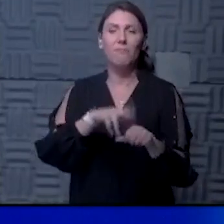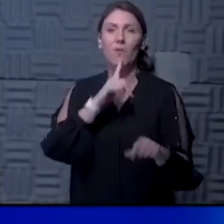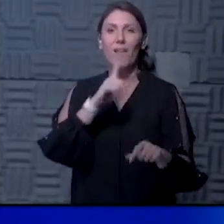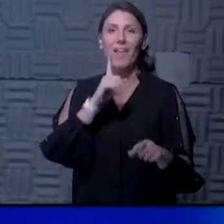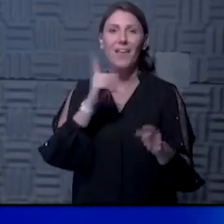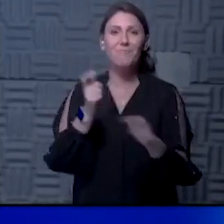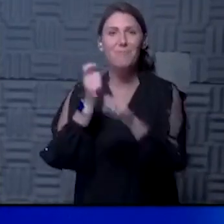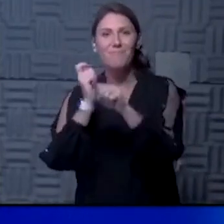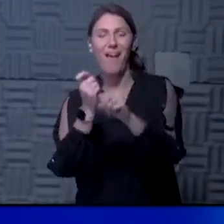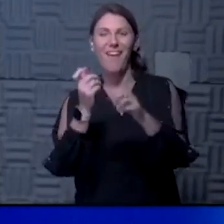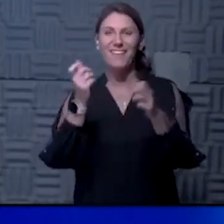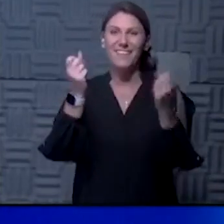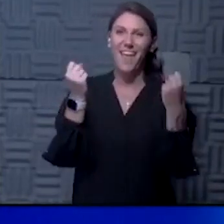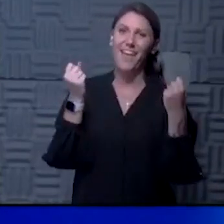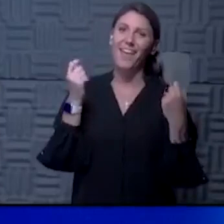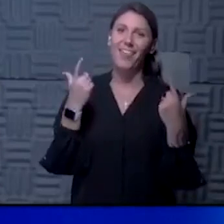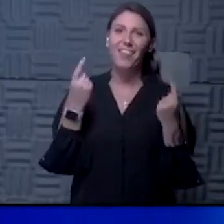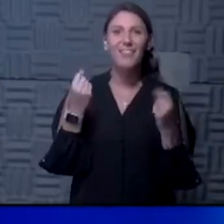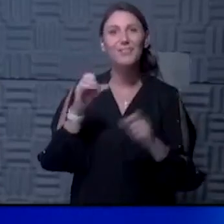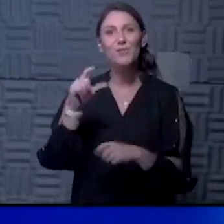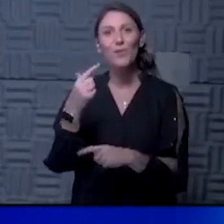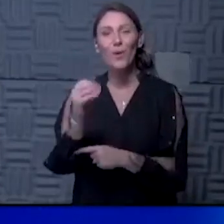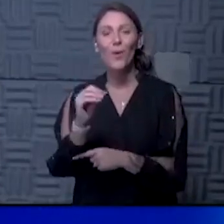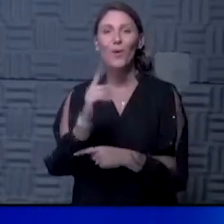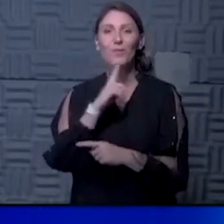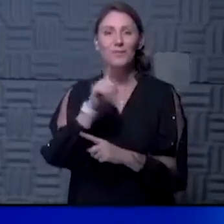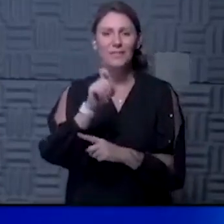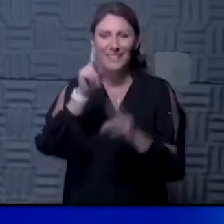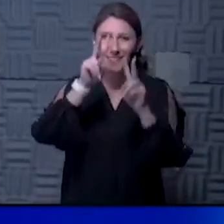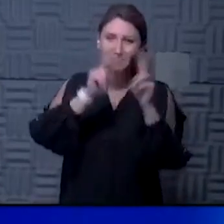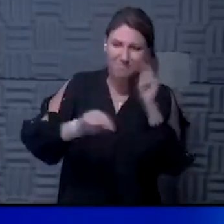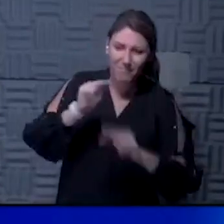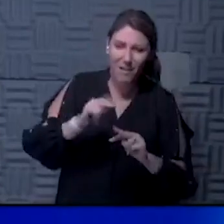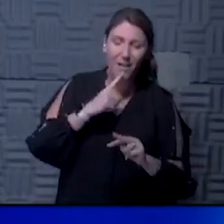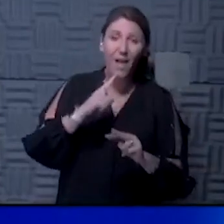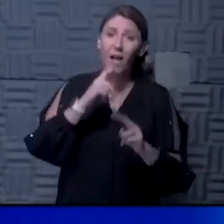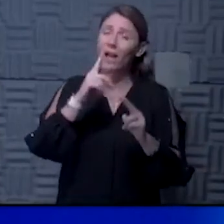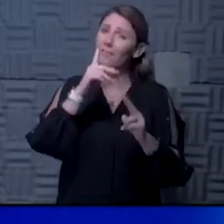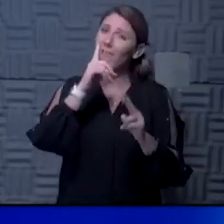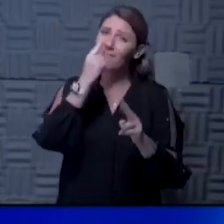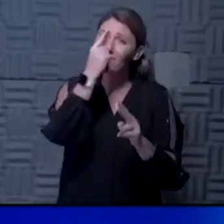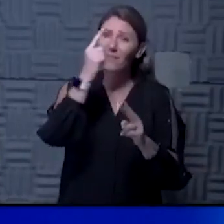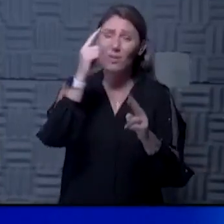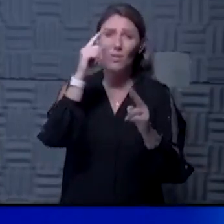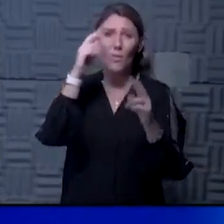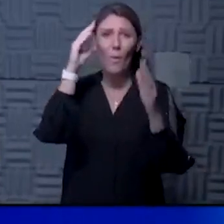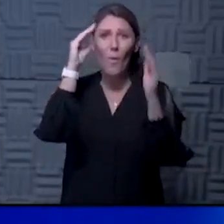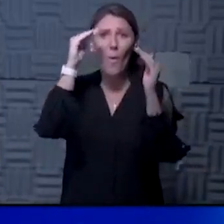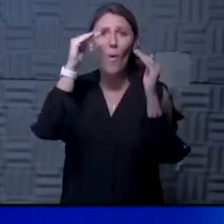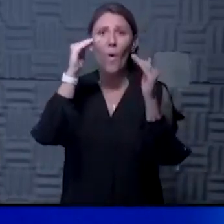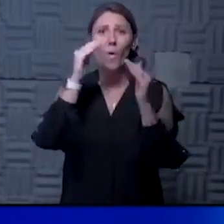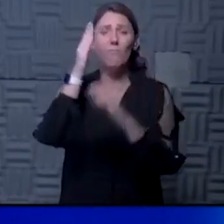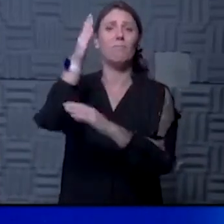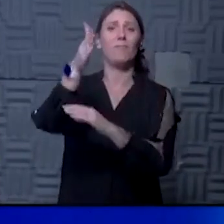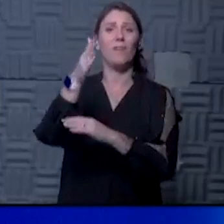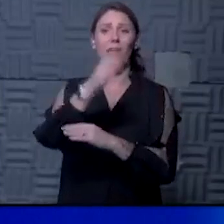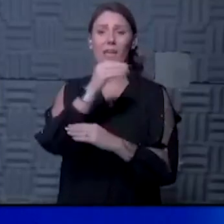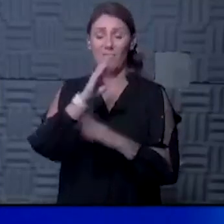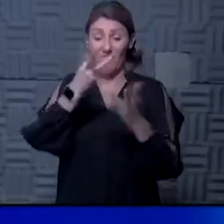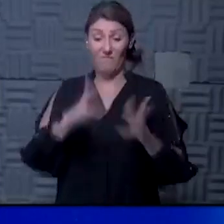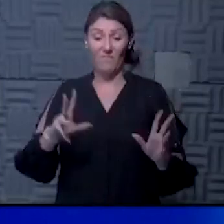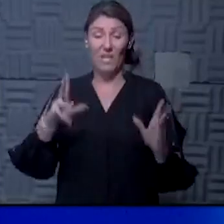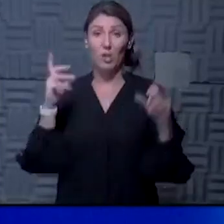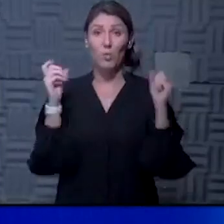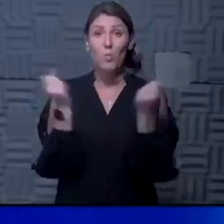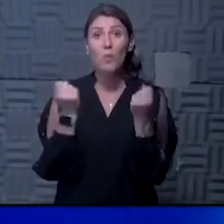up, let's go. And I think that's how we have to look at it. I do think that there is hope on the horizon. I think as we get through this winter and the